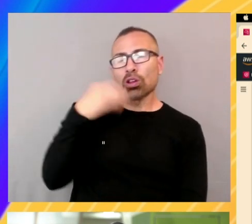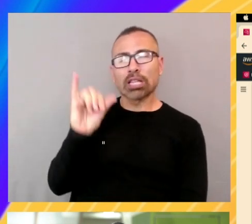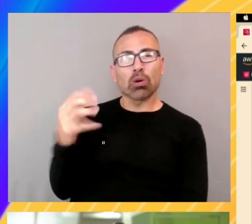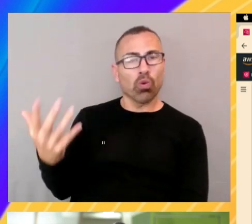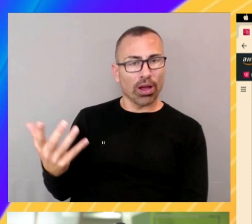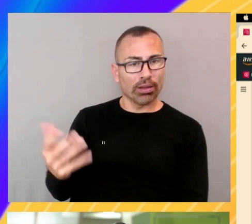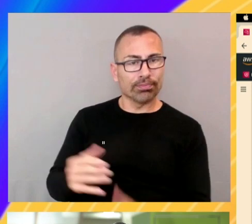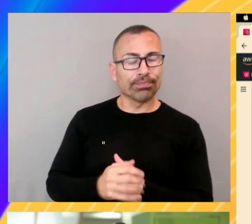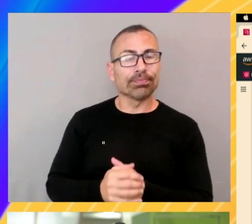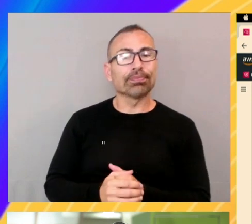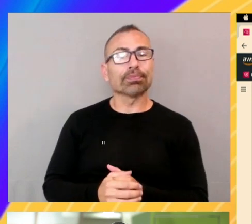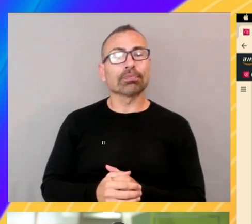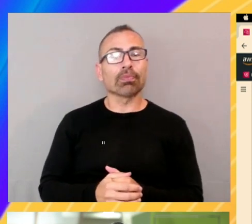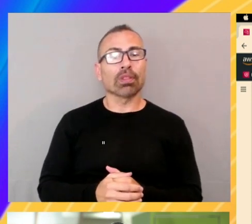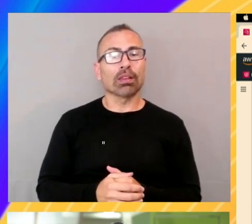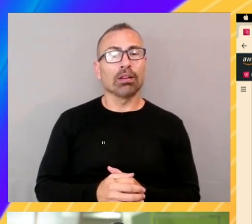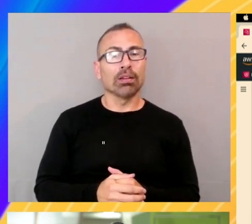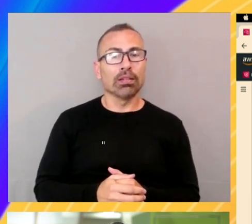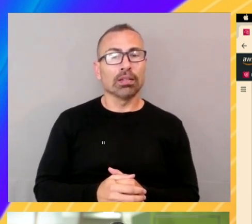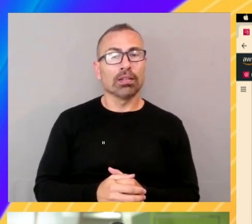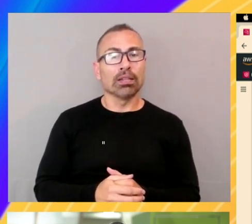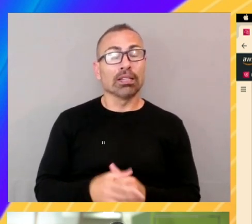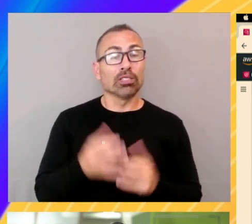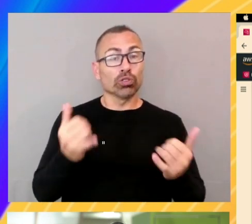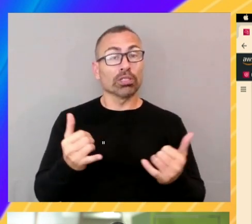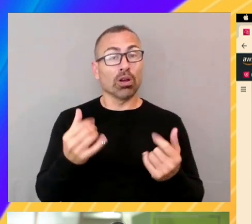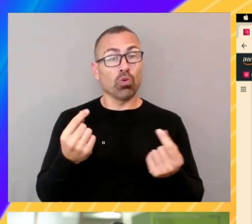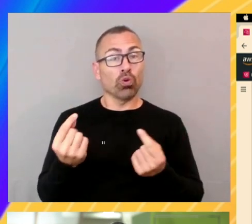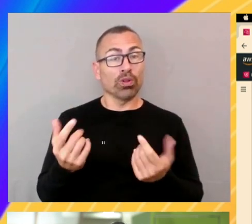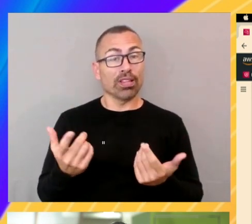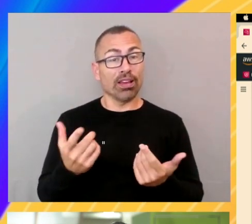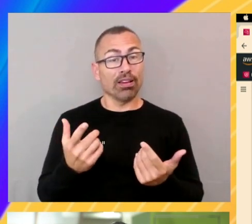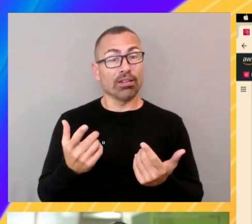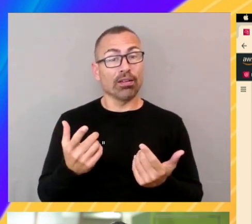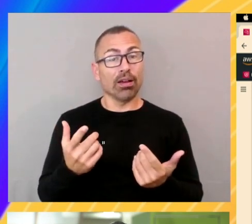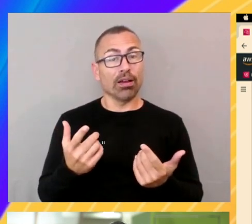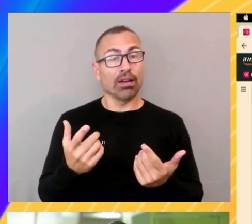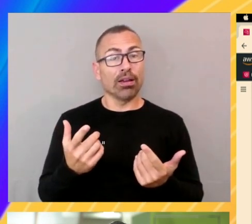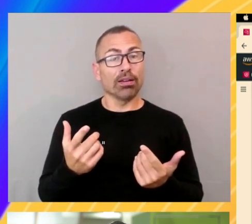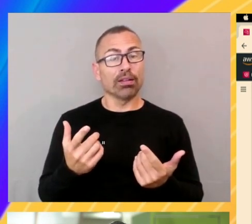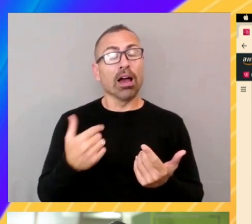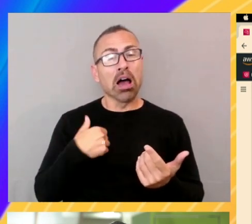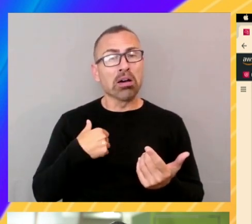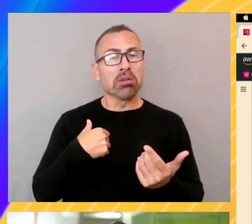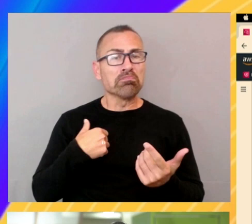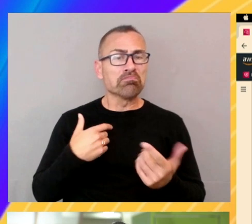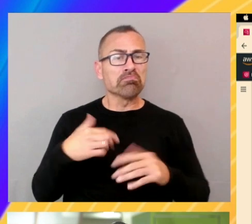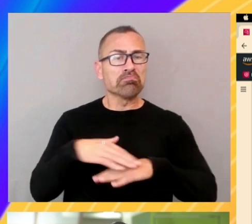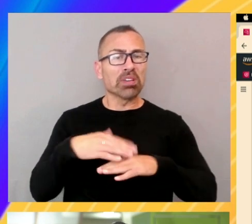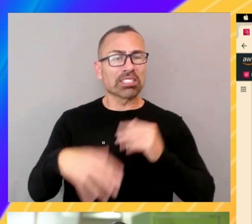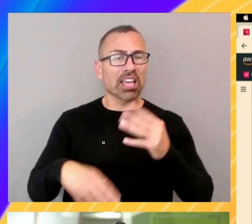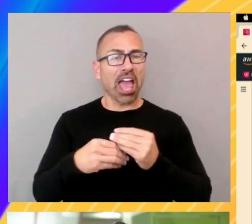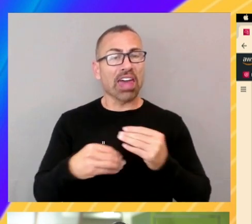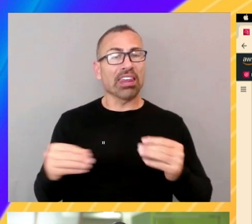here. So what that has done is I basically added a text widget.